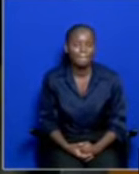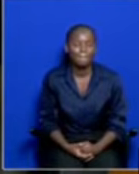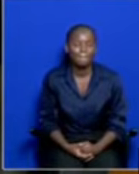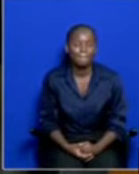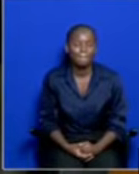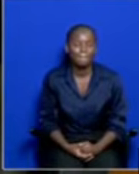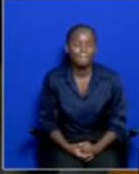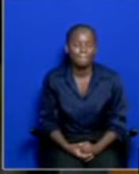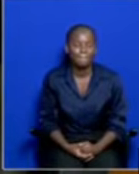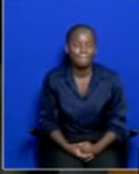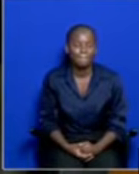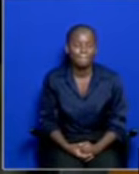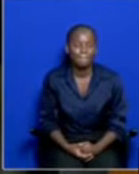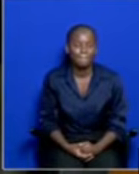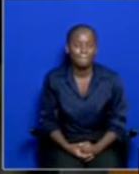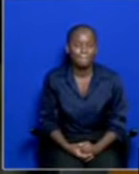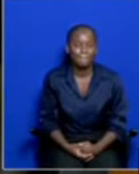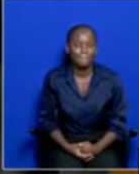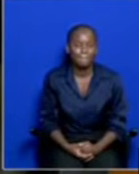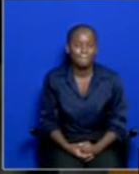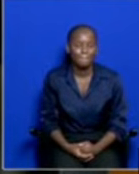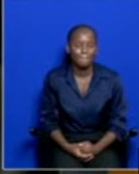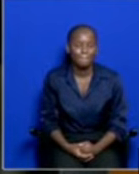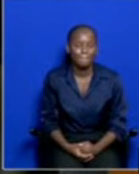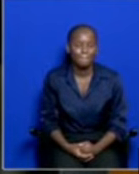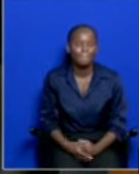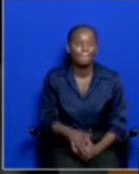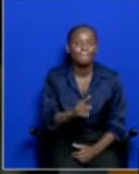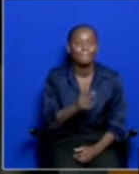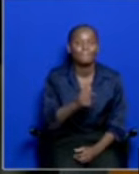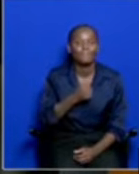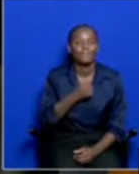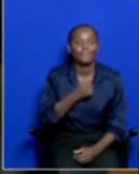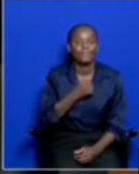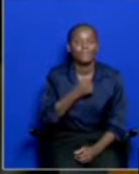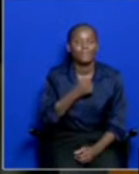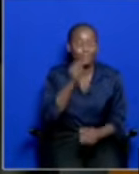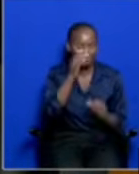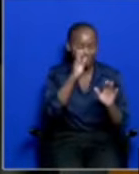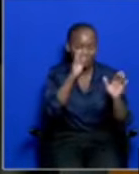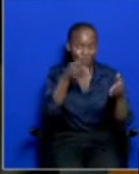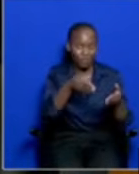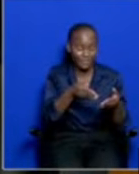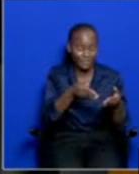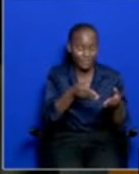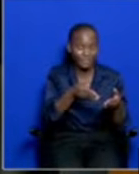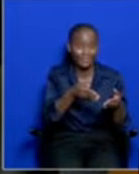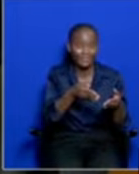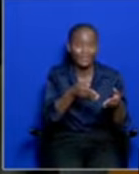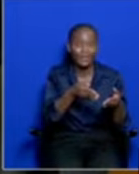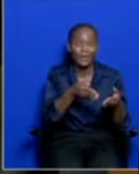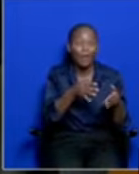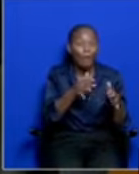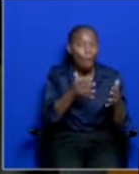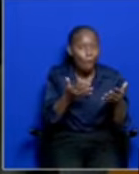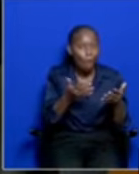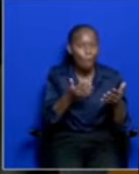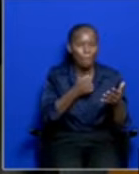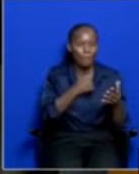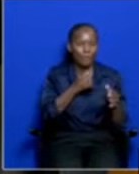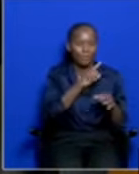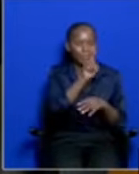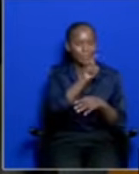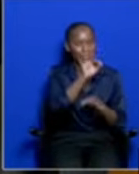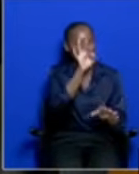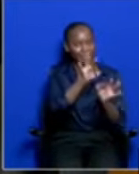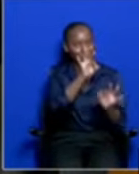means imputing impropriety on you, but my question was about lawful means.